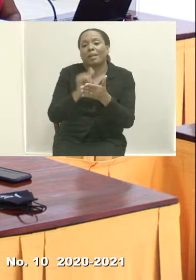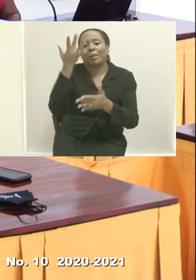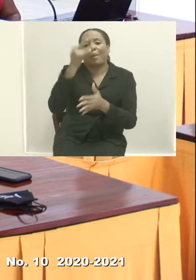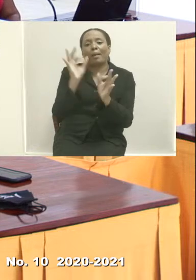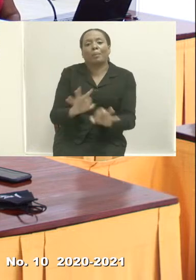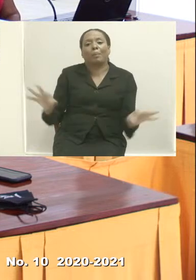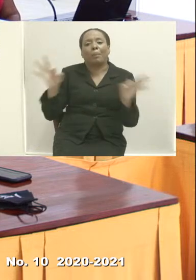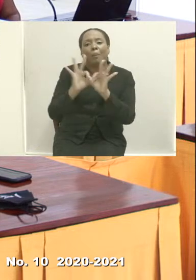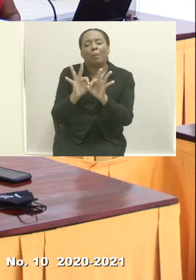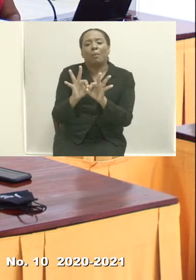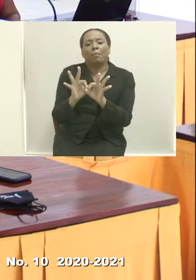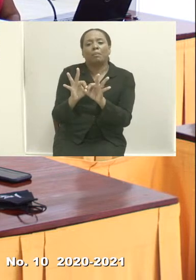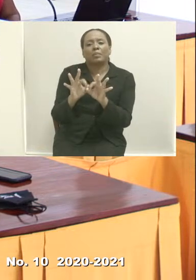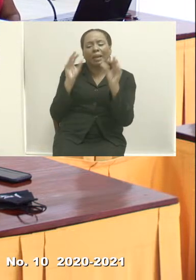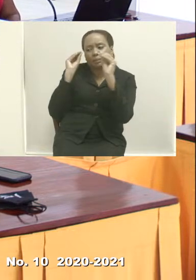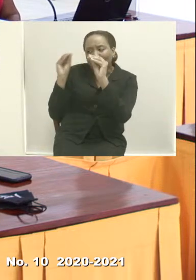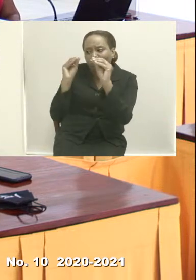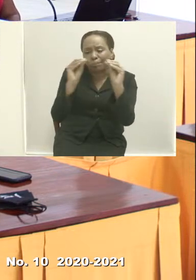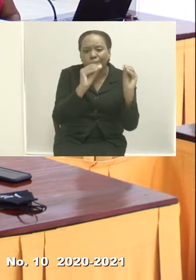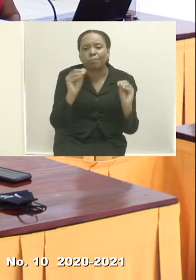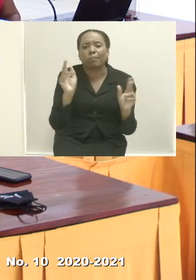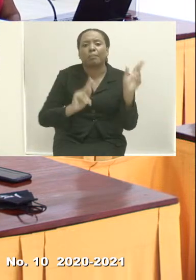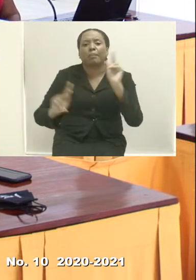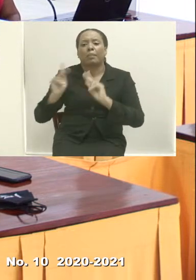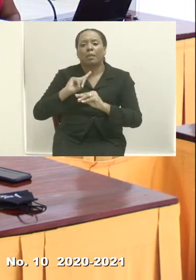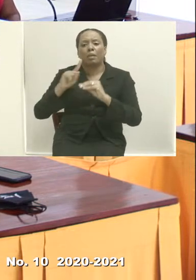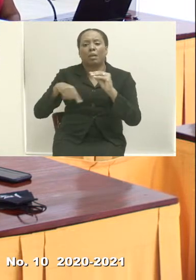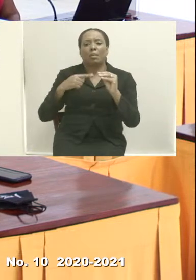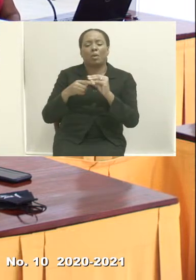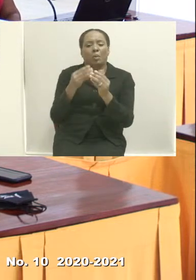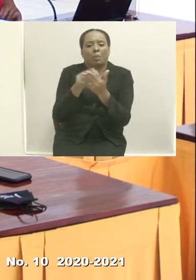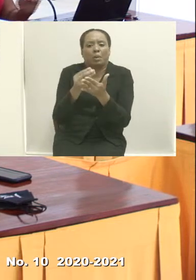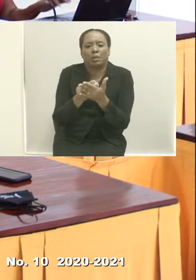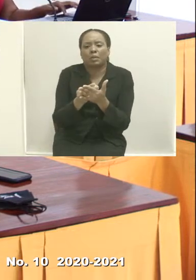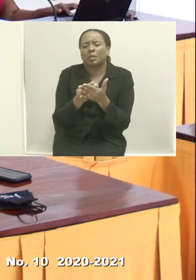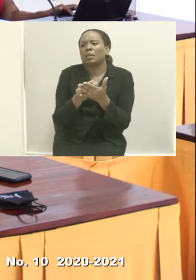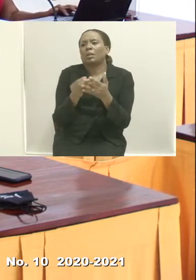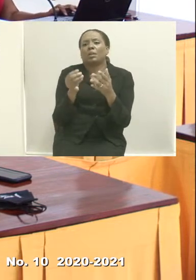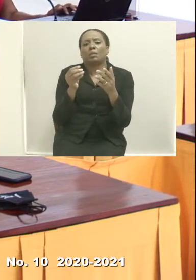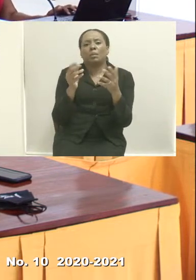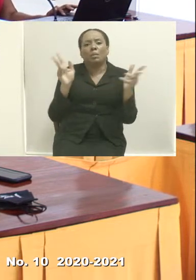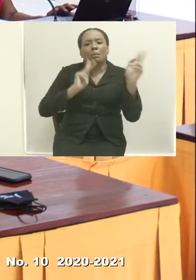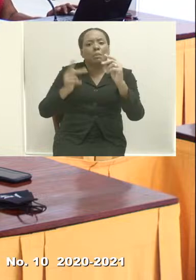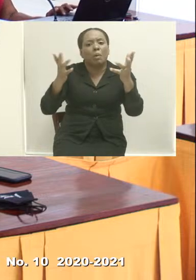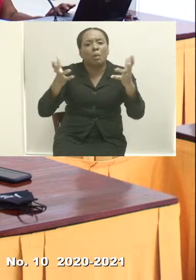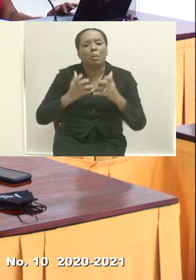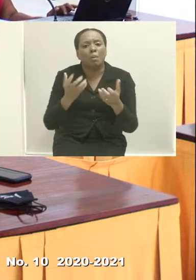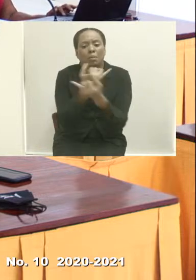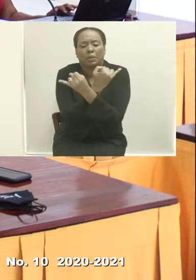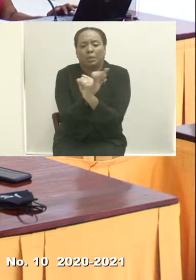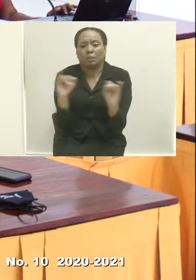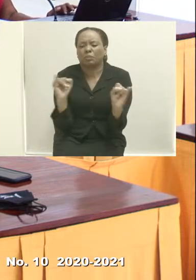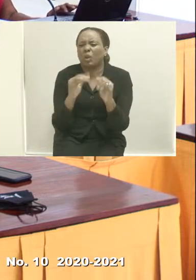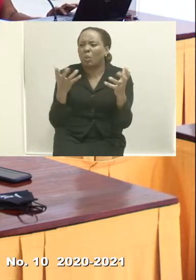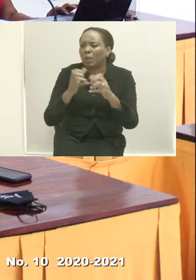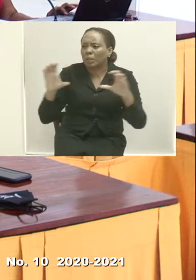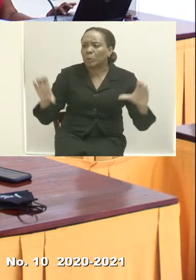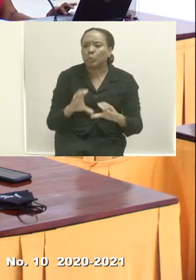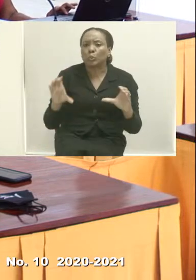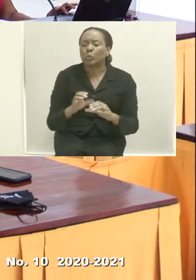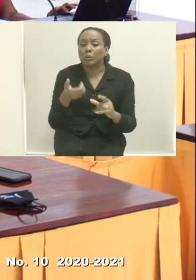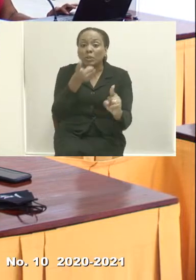to recognize that people want to be independent. They want to do things themselves by way of